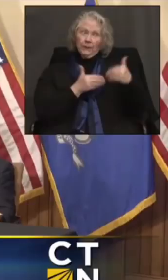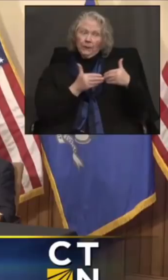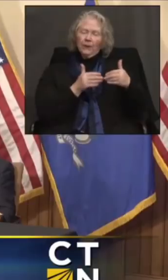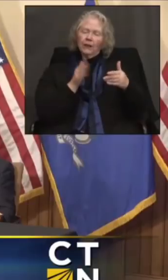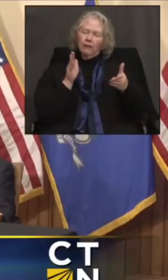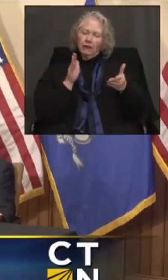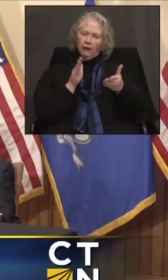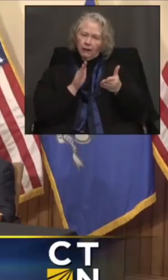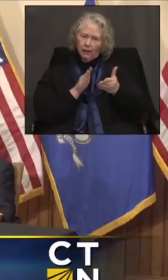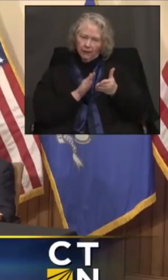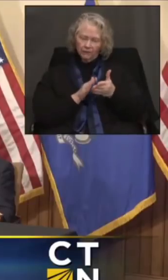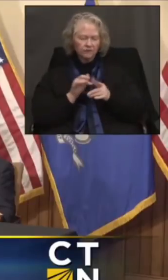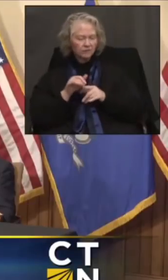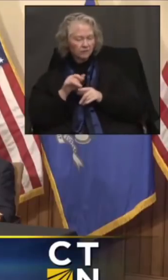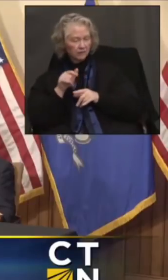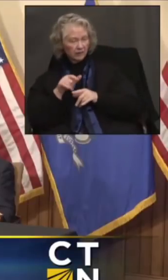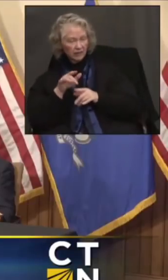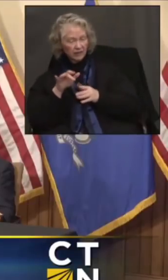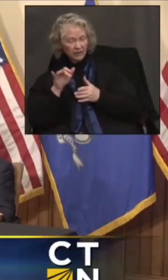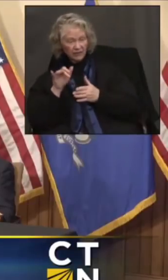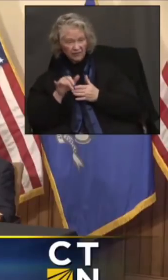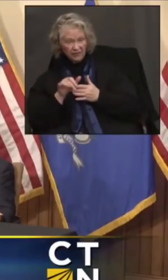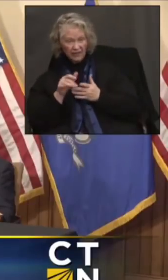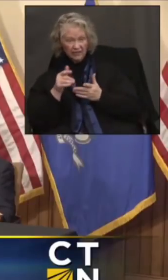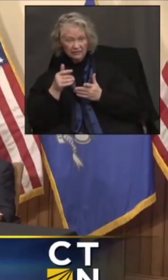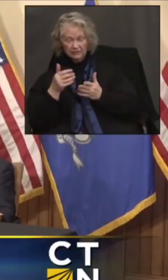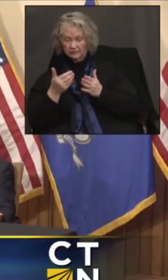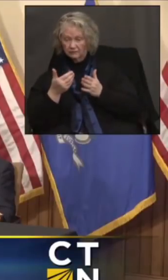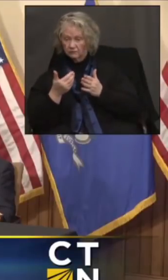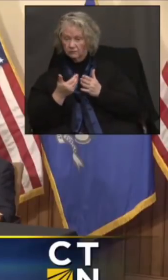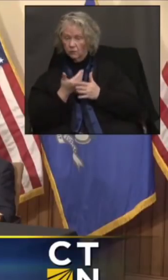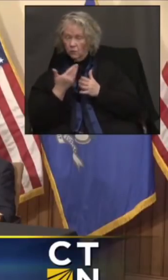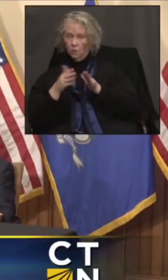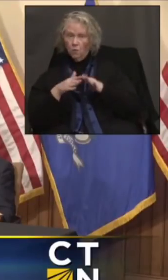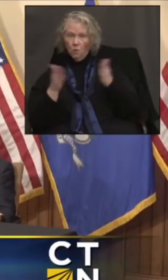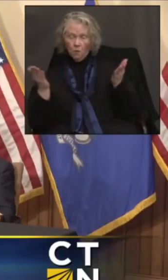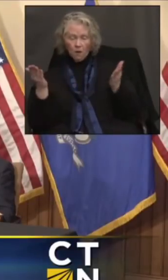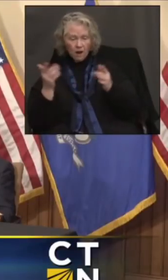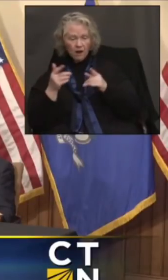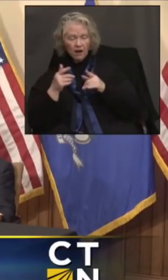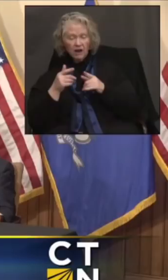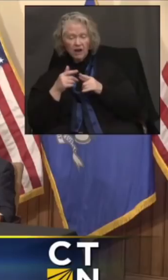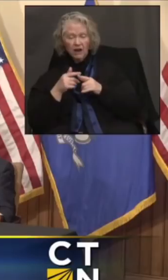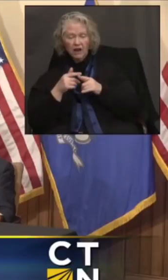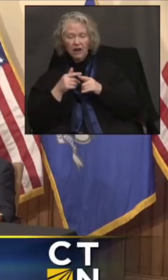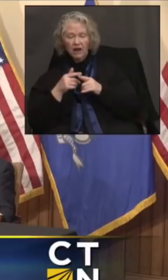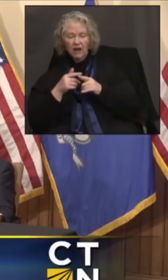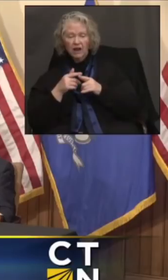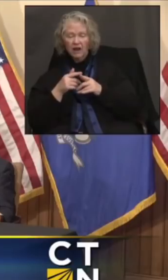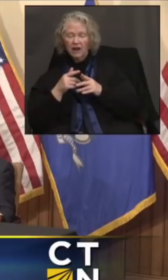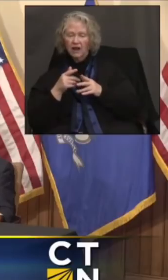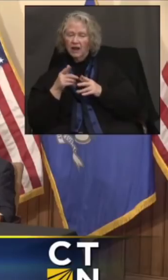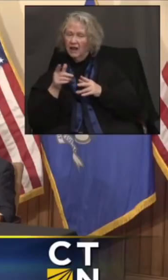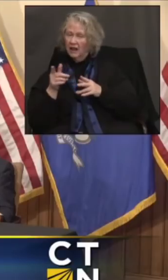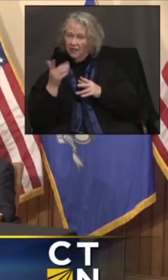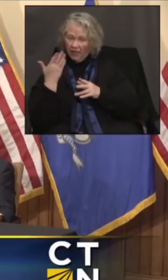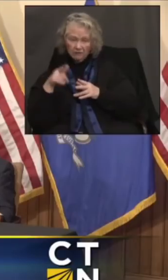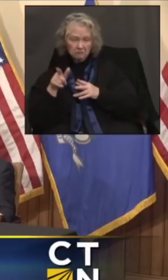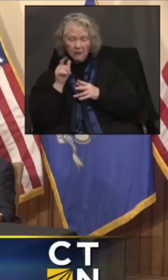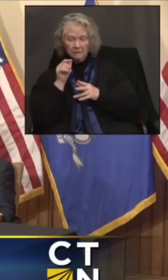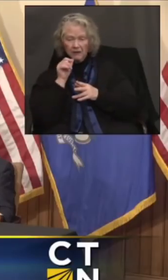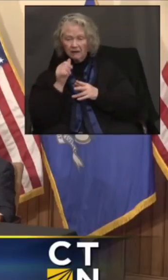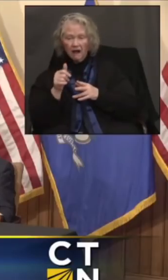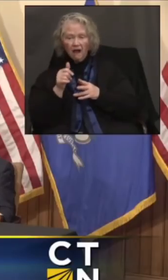And are you concerned that this new guidance will cause some young, high-risk people to be left out of the accelerated access?